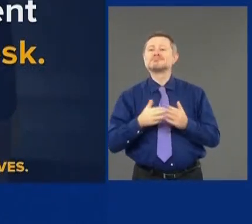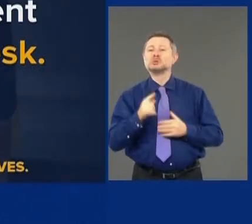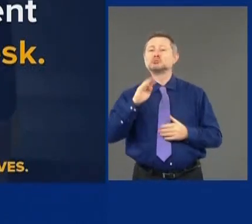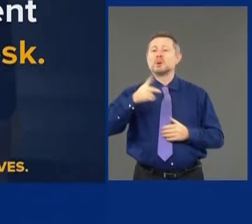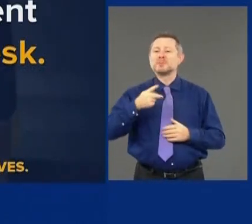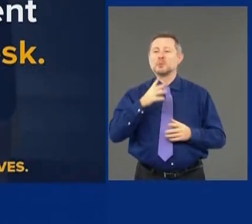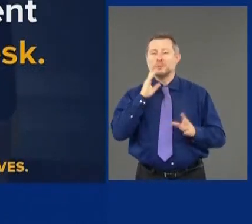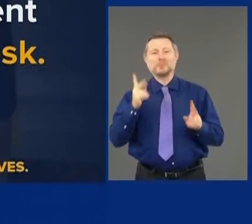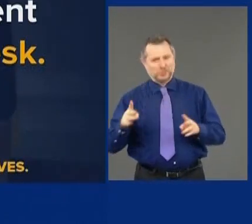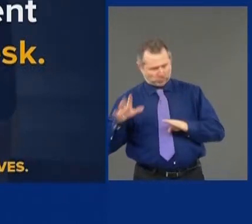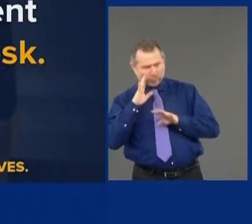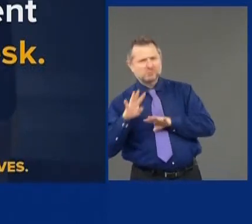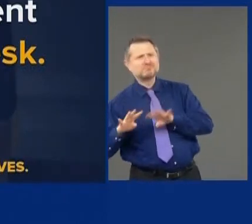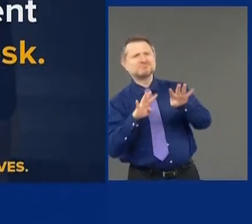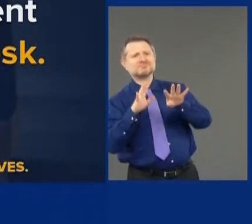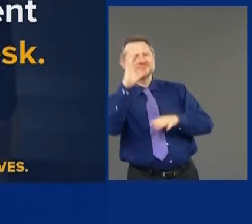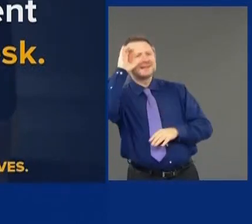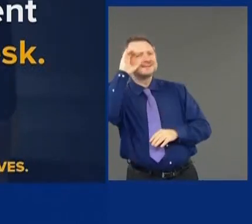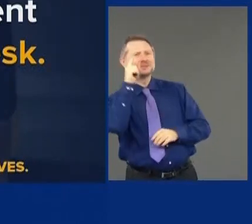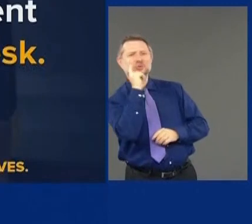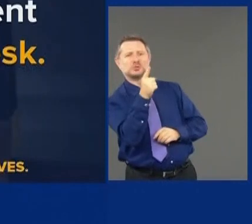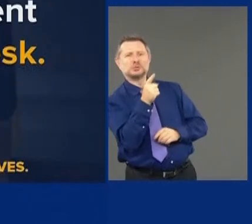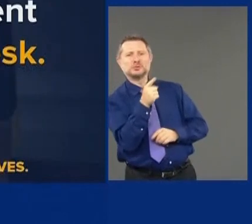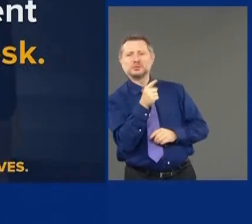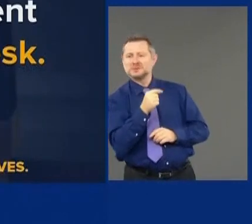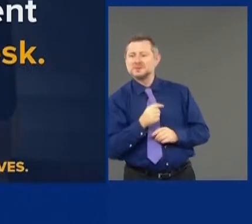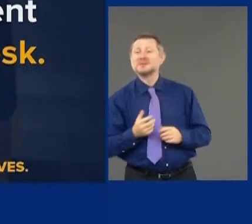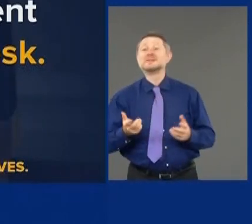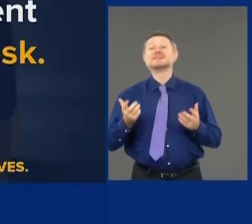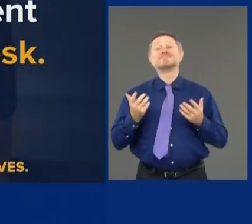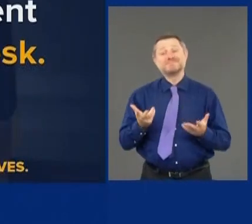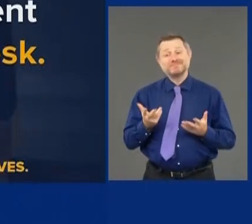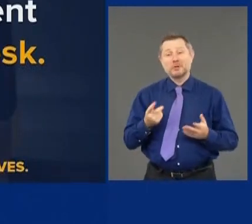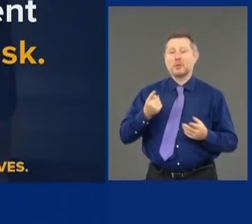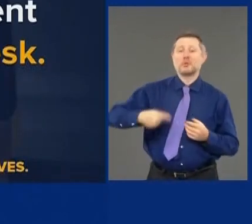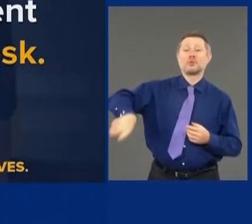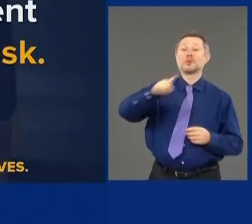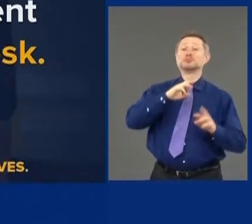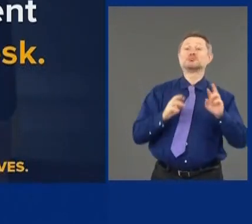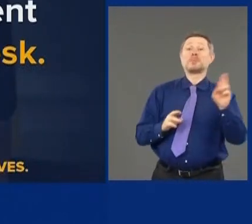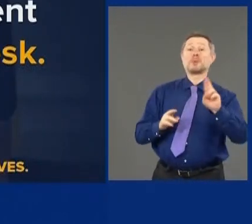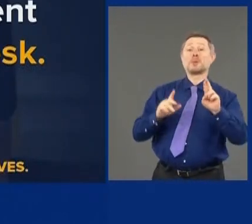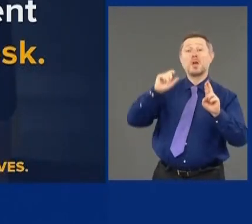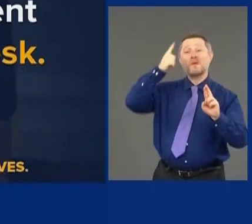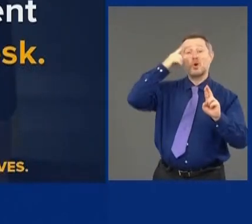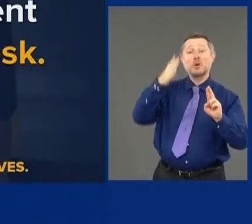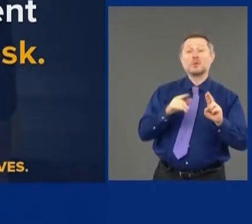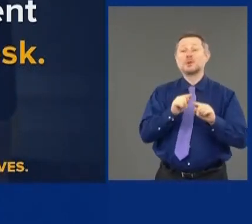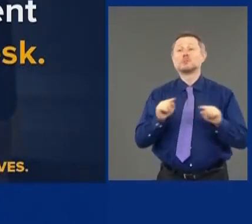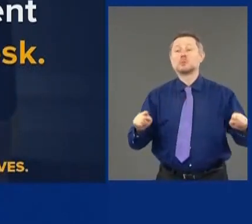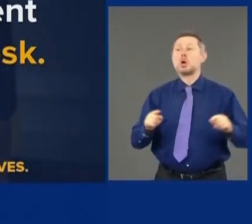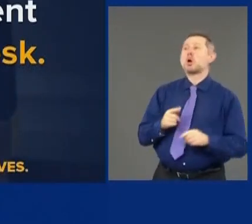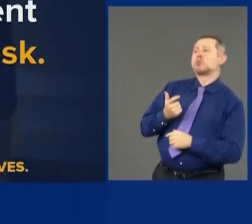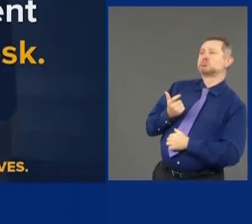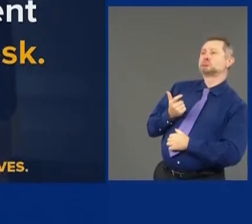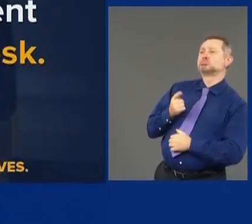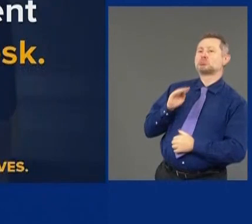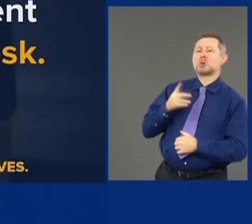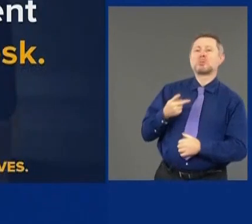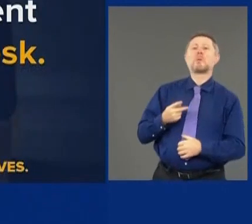Sometimes they listen. And those Republican governors listened. And a lot